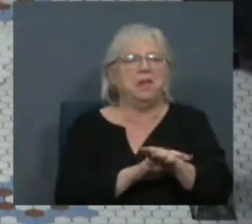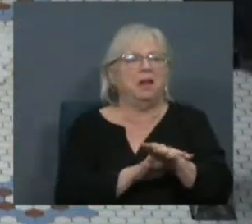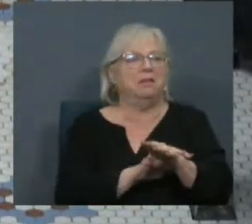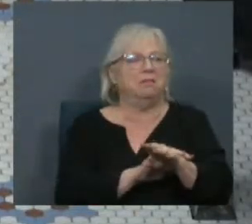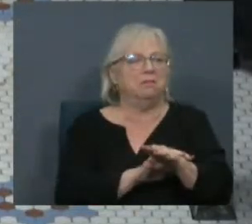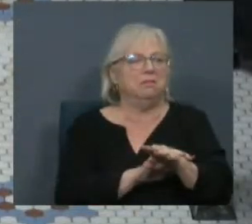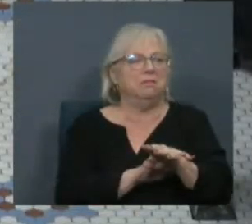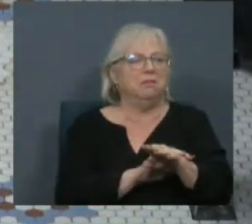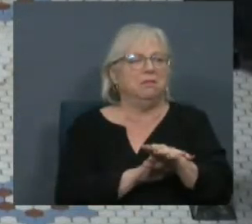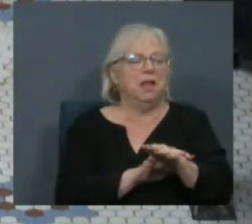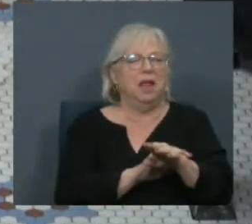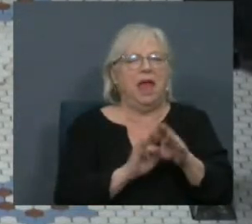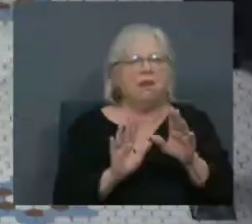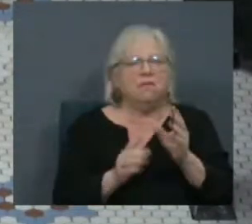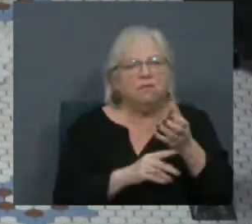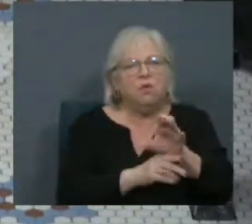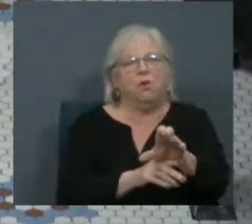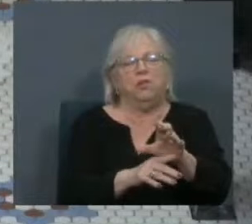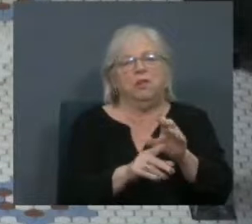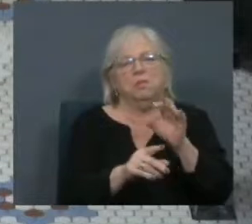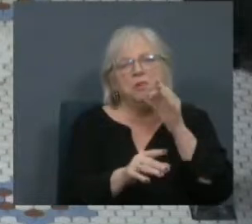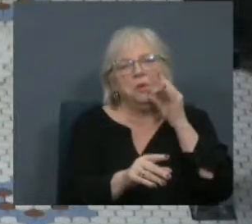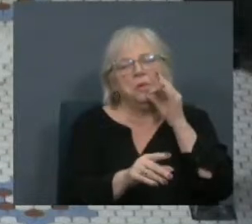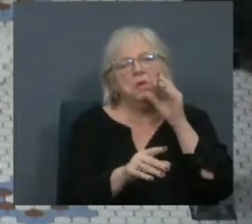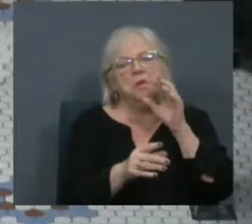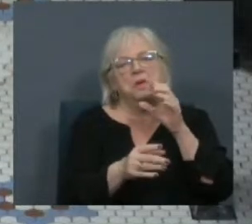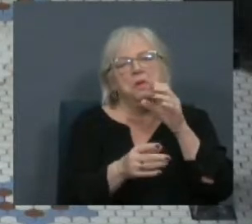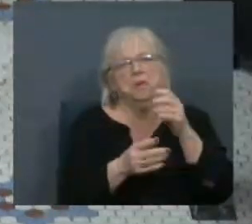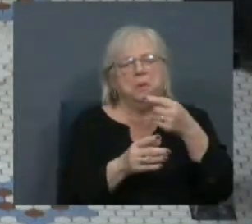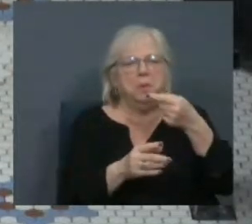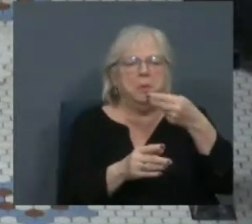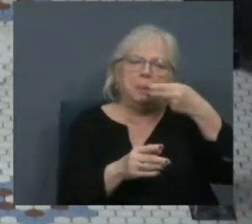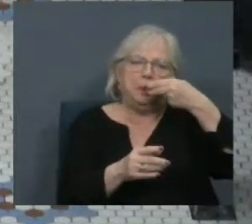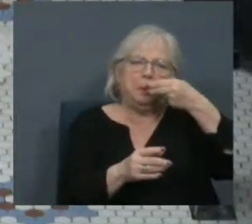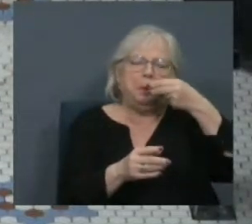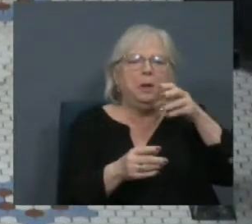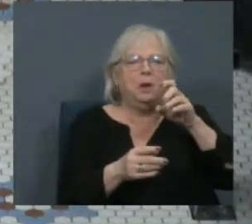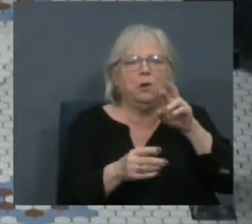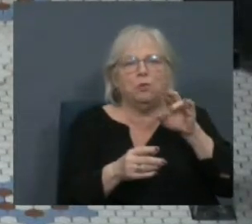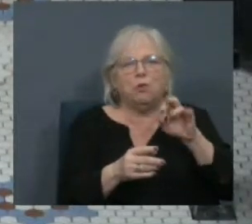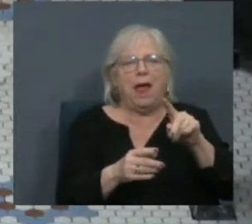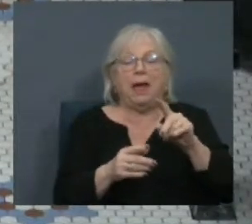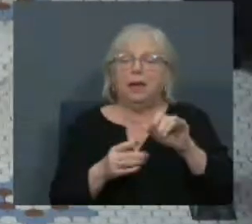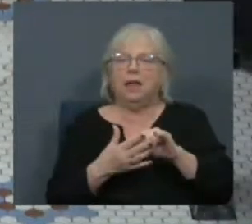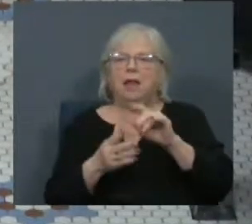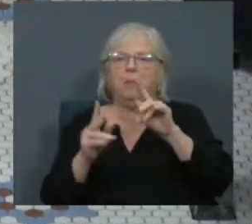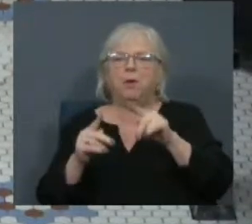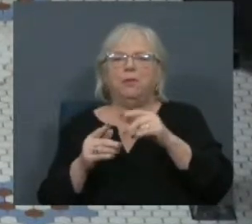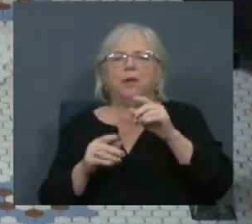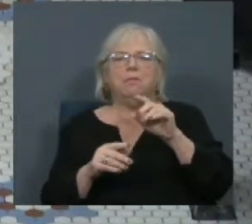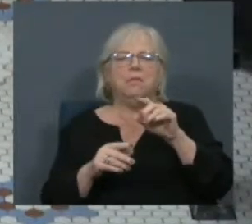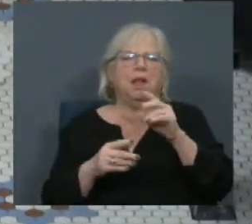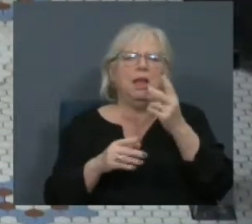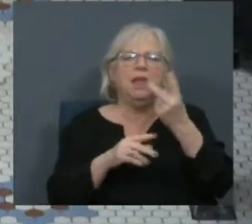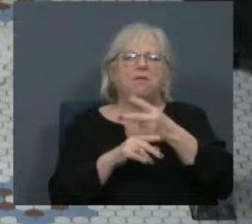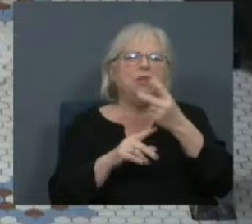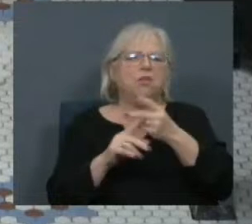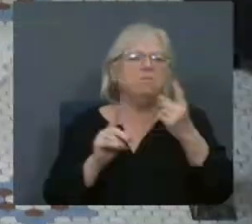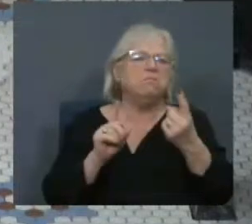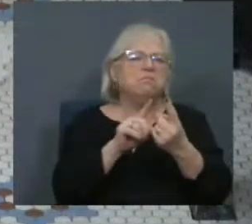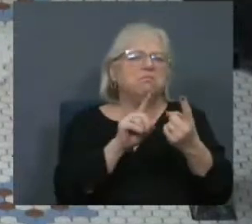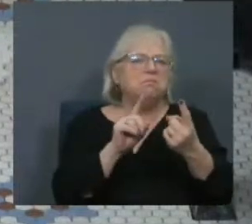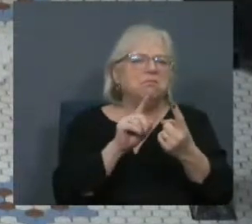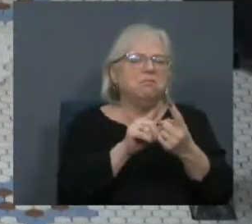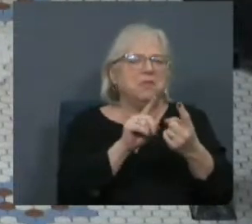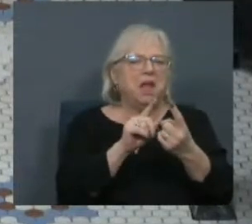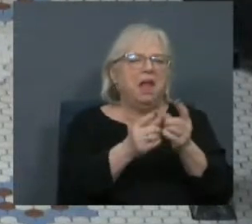and pushed crack on him, which he did. And then that person continued to show up at his house almost every other day and take every bit